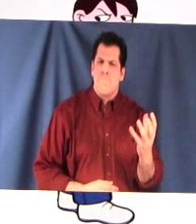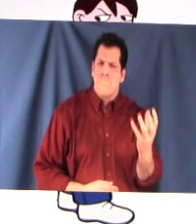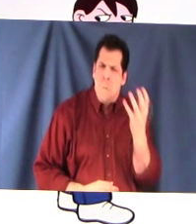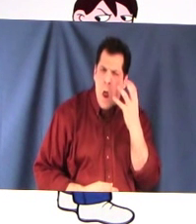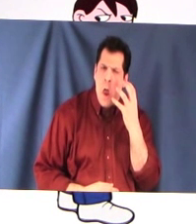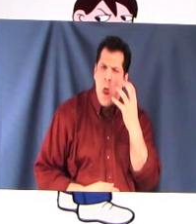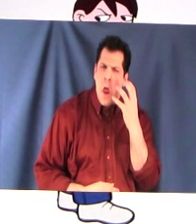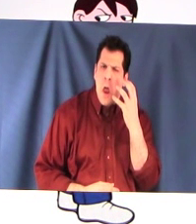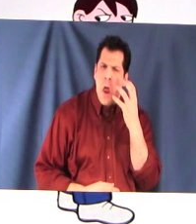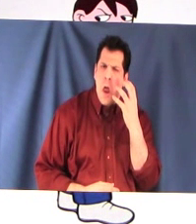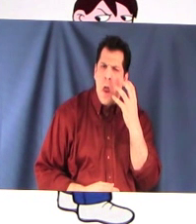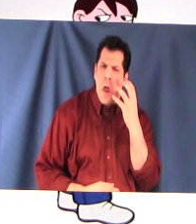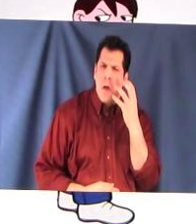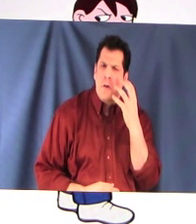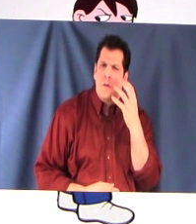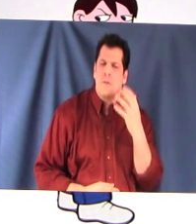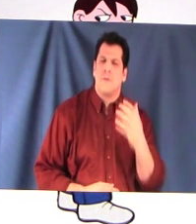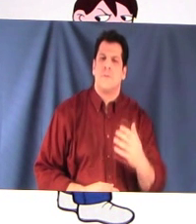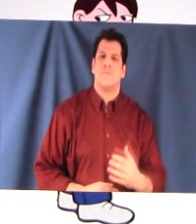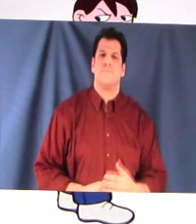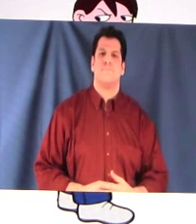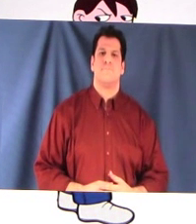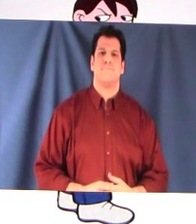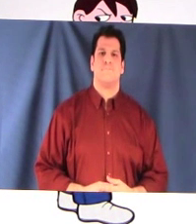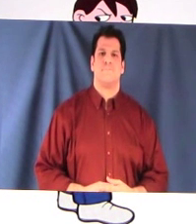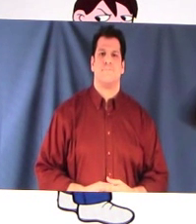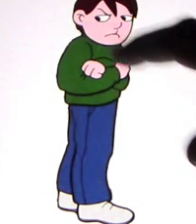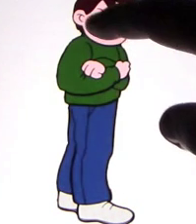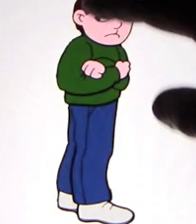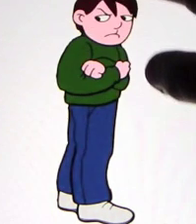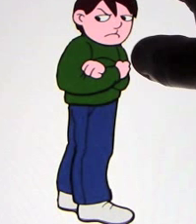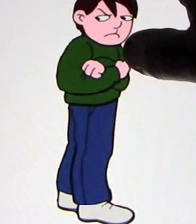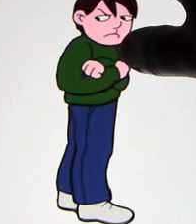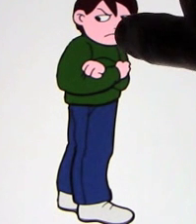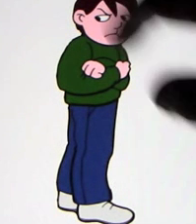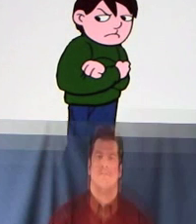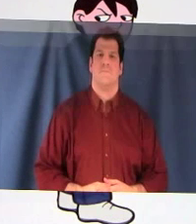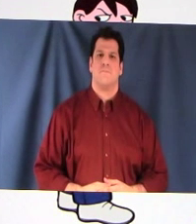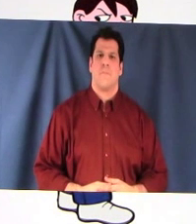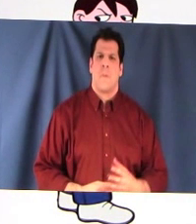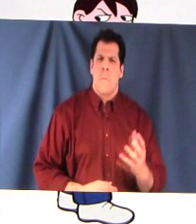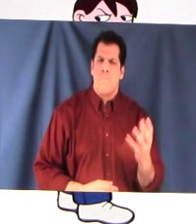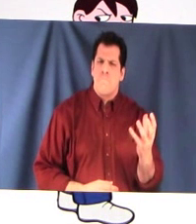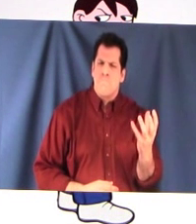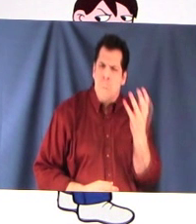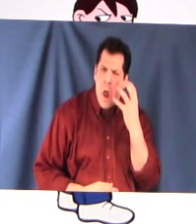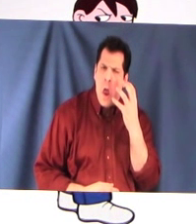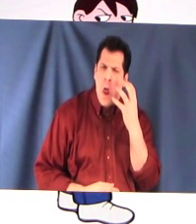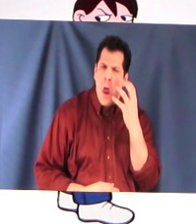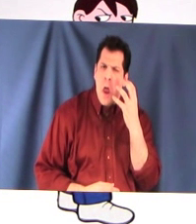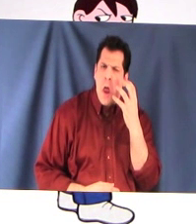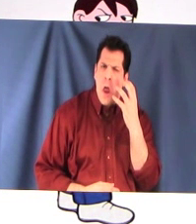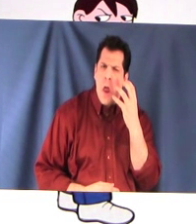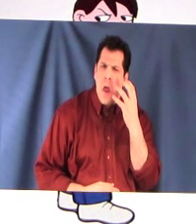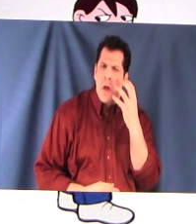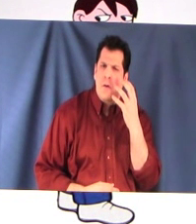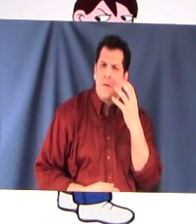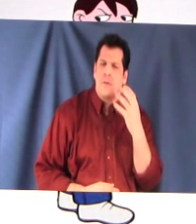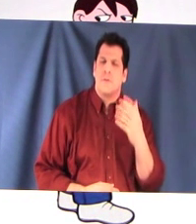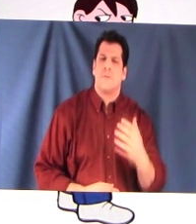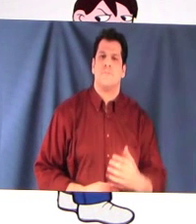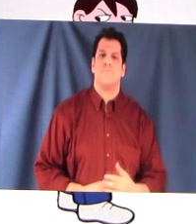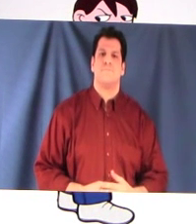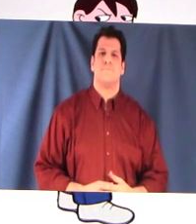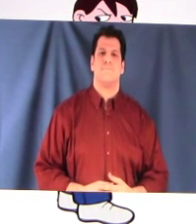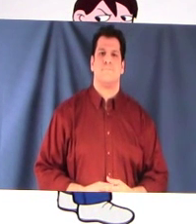video of the sign language for that